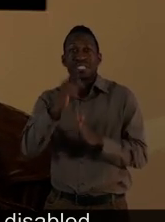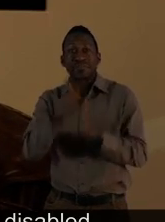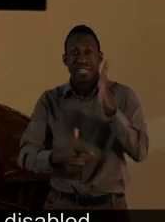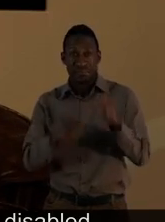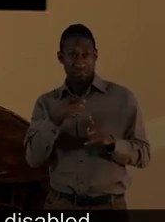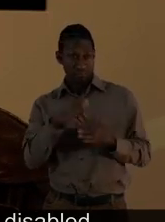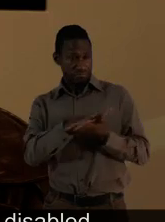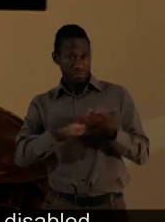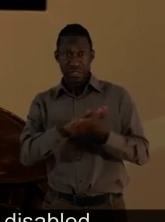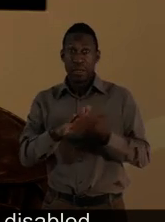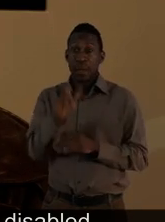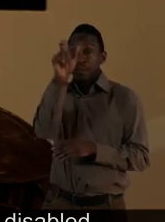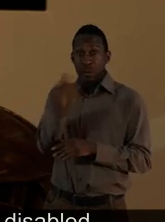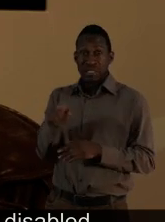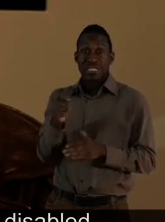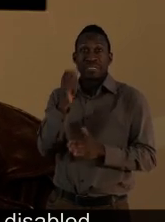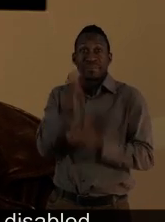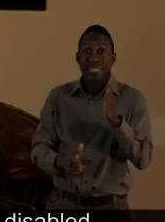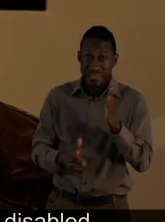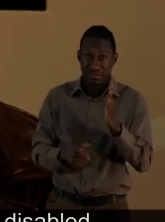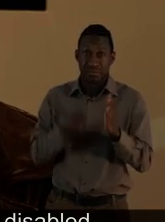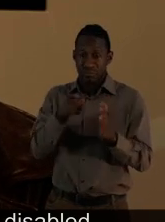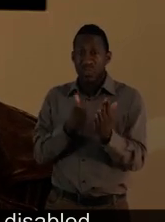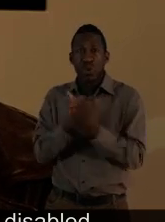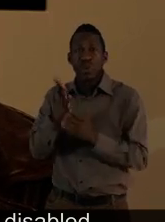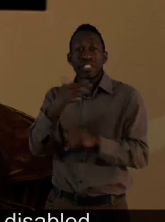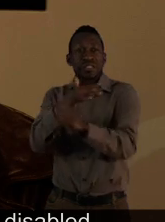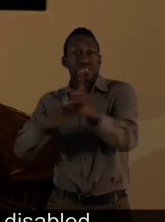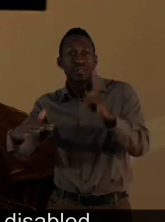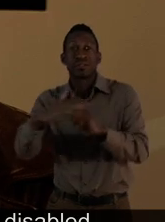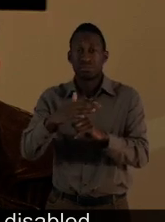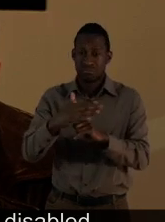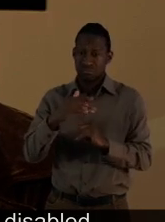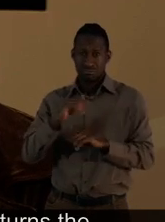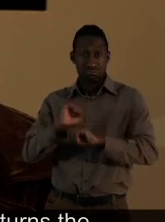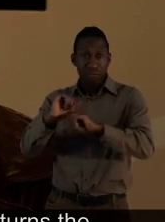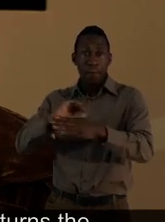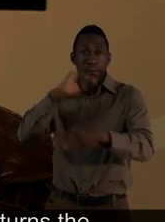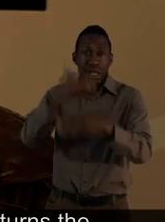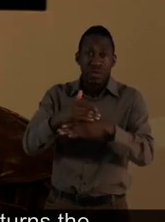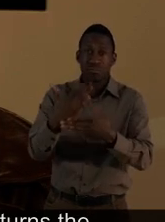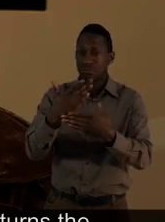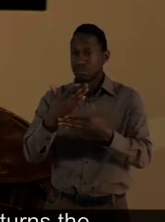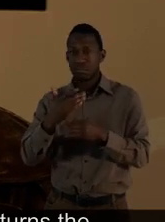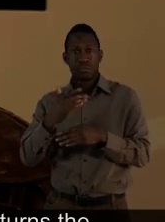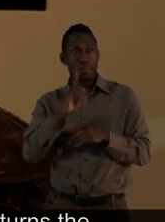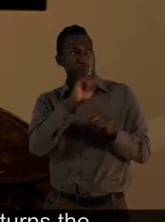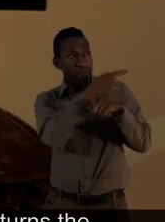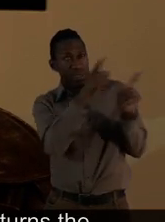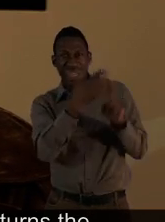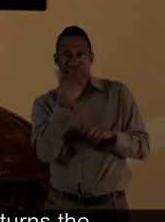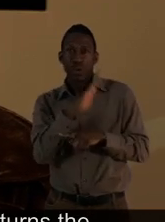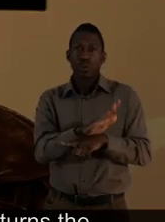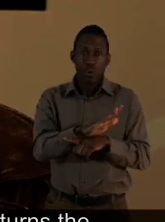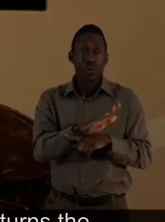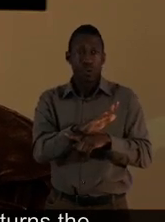that disabled people are disabled by the barriers that they face and by the attitudes that they face in